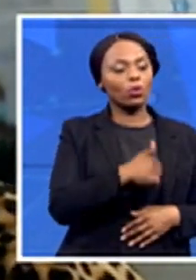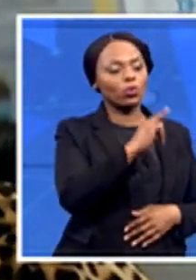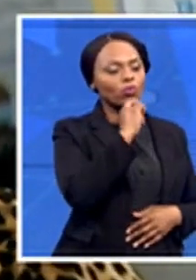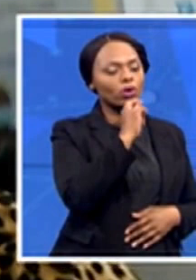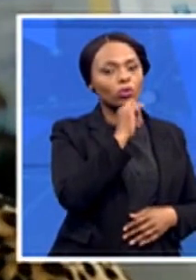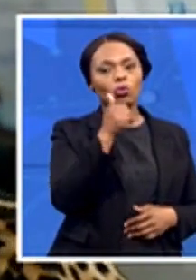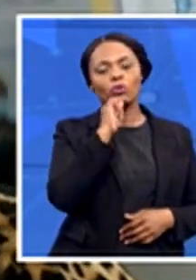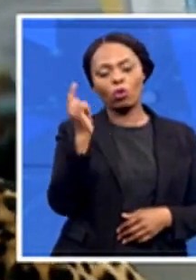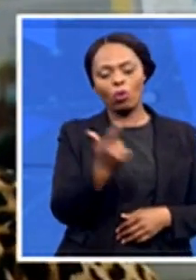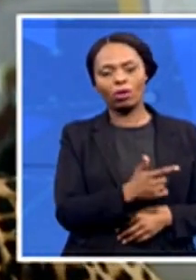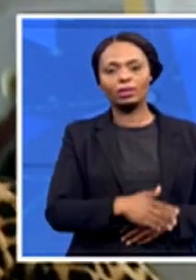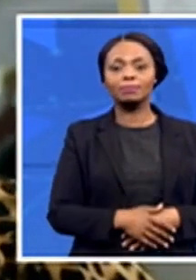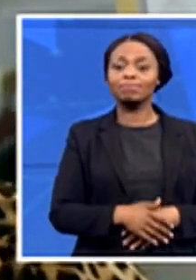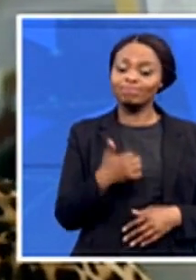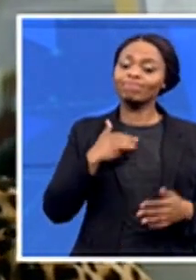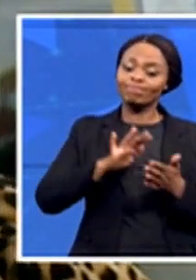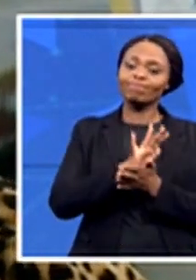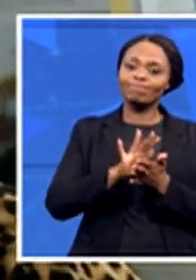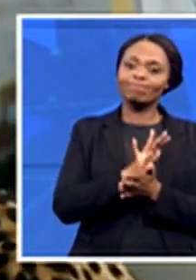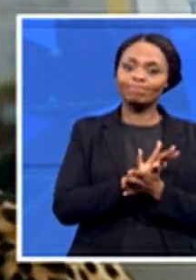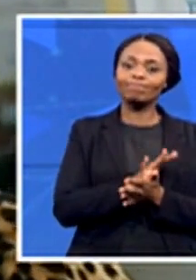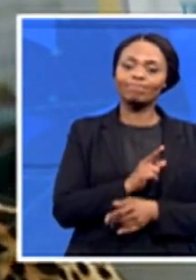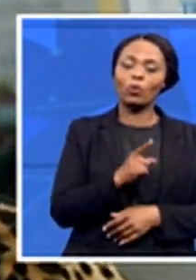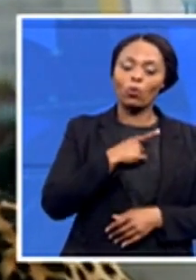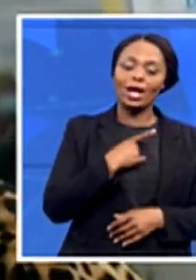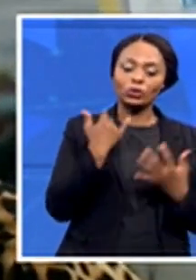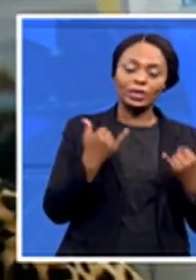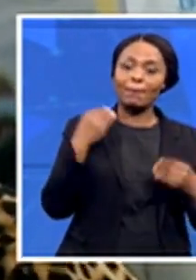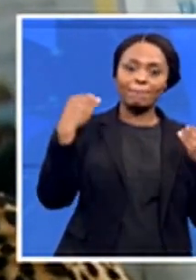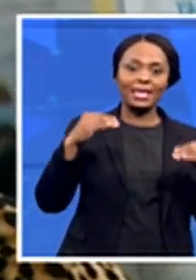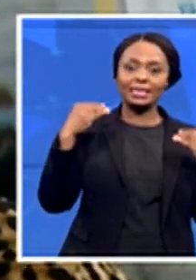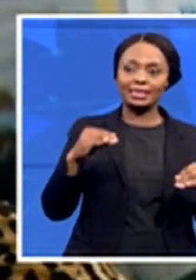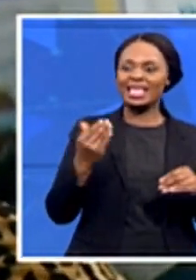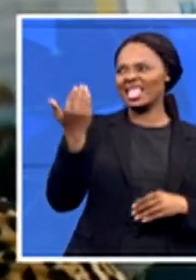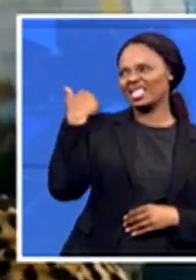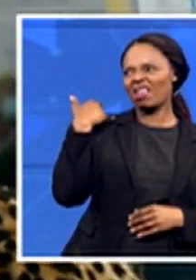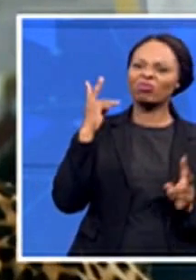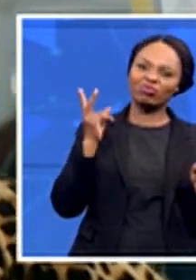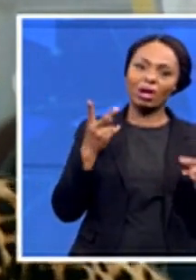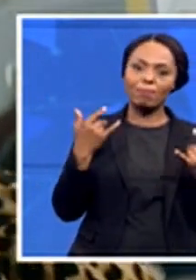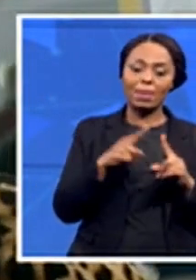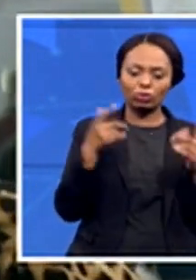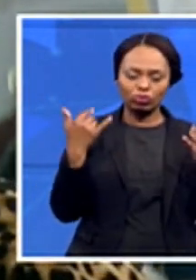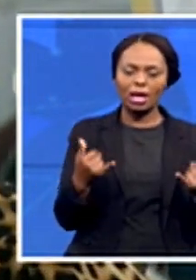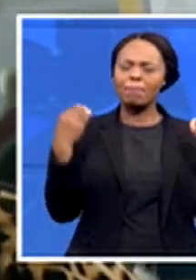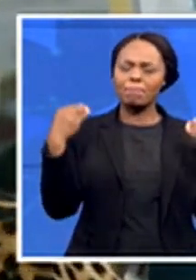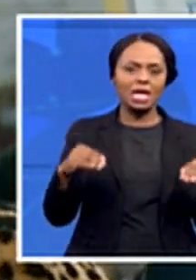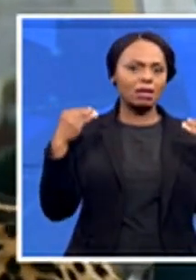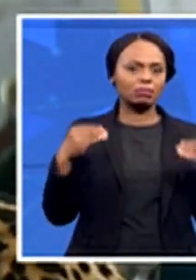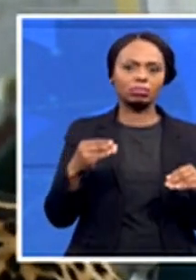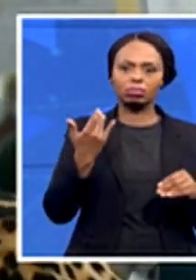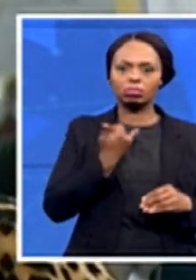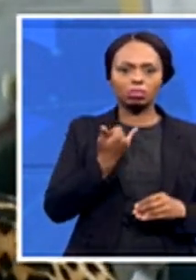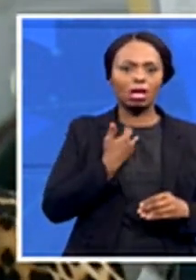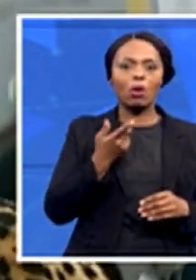Actually, we are more busy today than yesterday. It was the first of its kind in the province, a drive-through, and in particular a